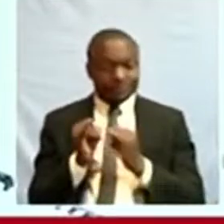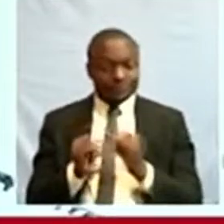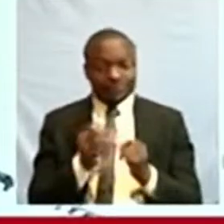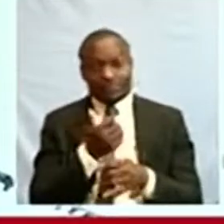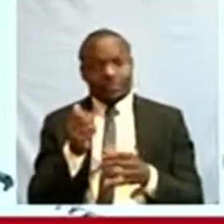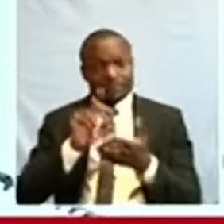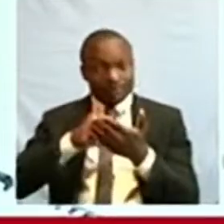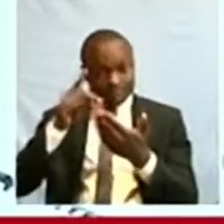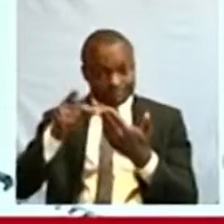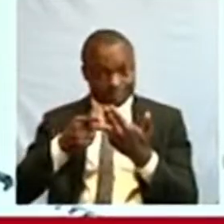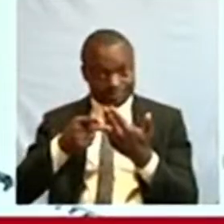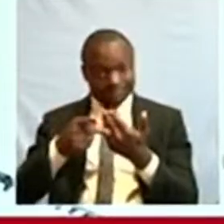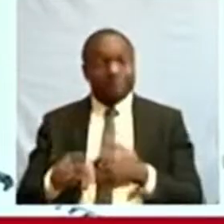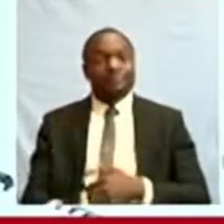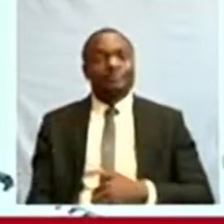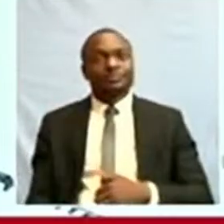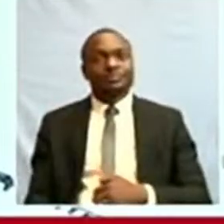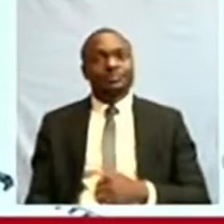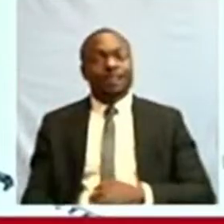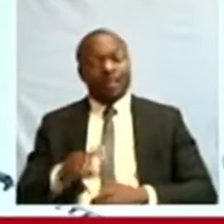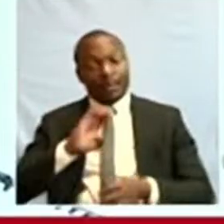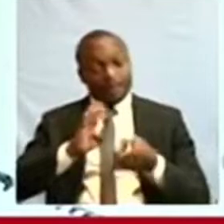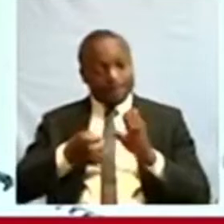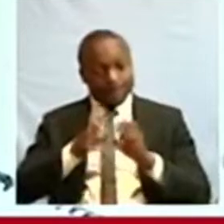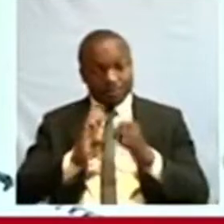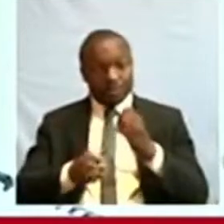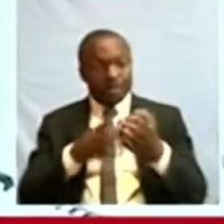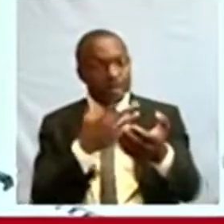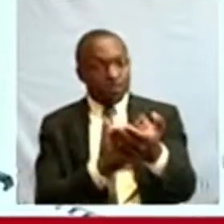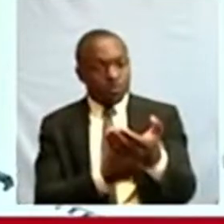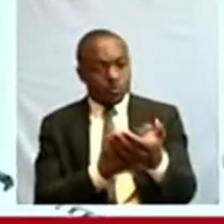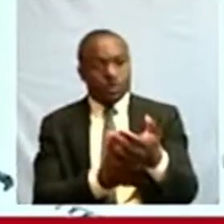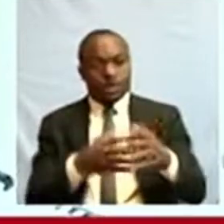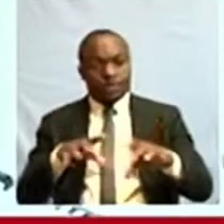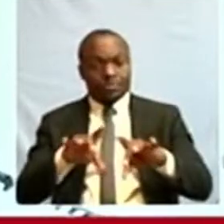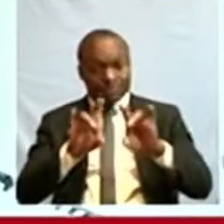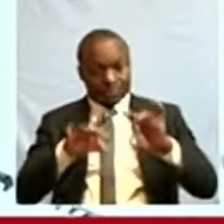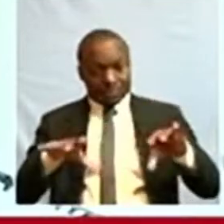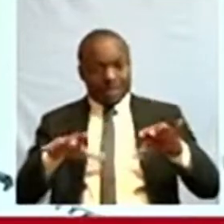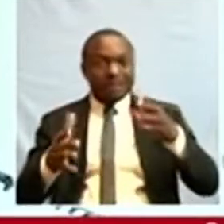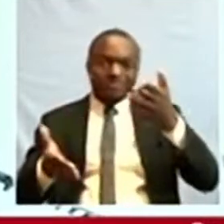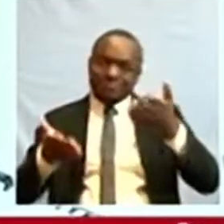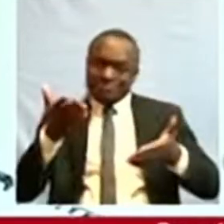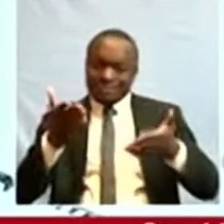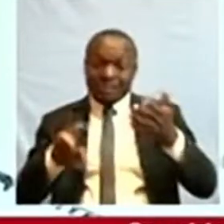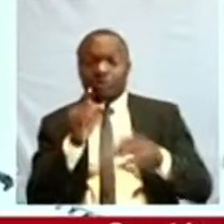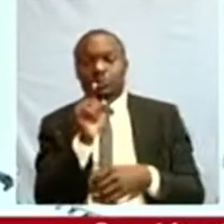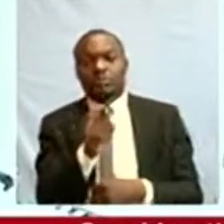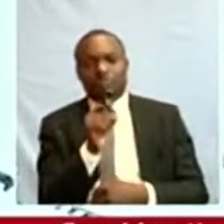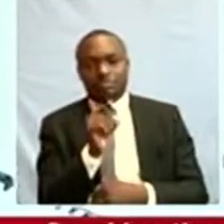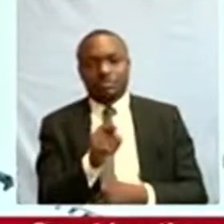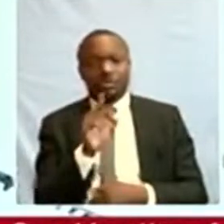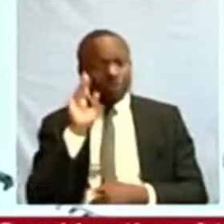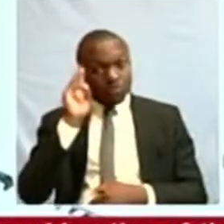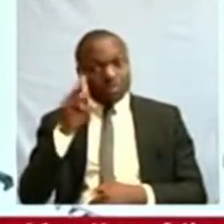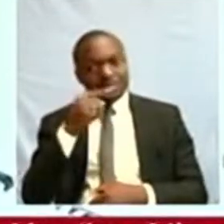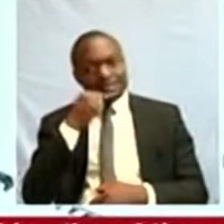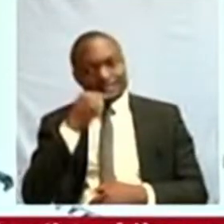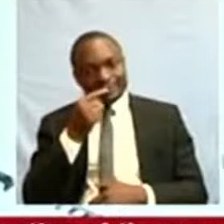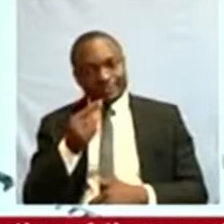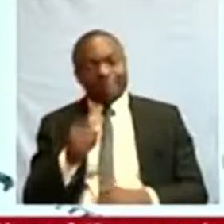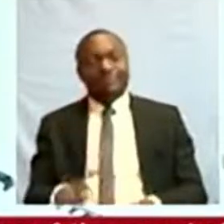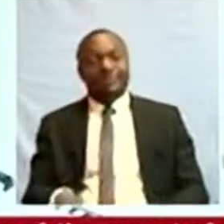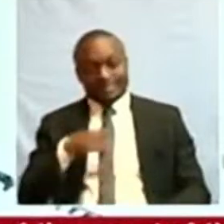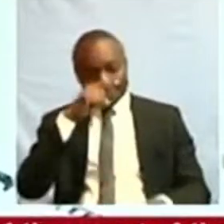program. We did an emergency wetlands as well. So maybe on that one, we would say